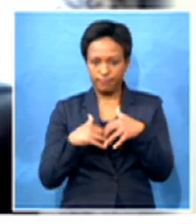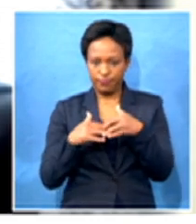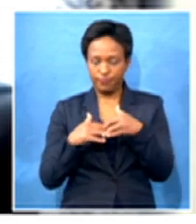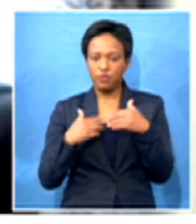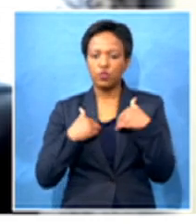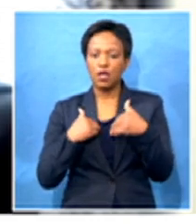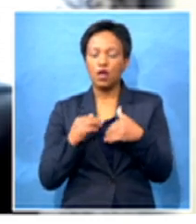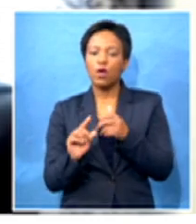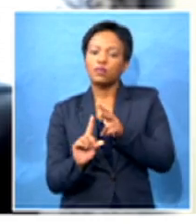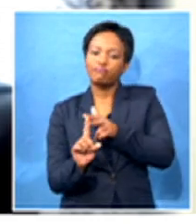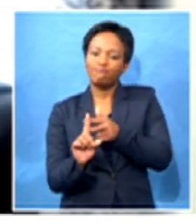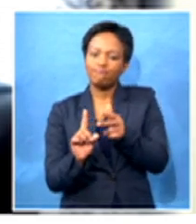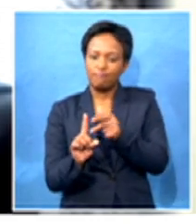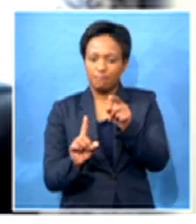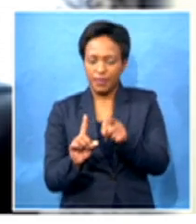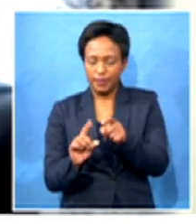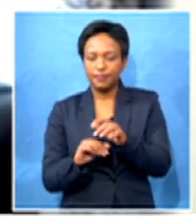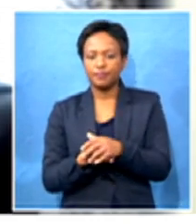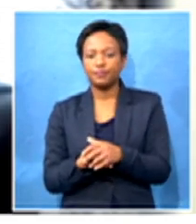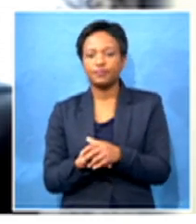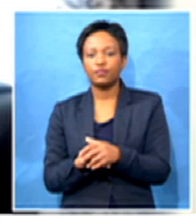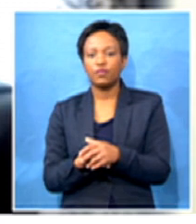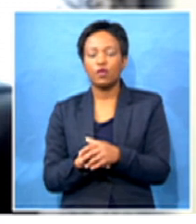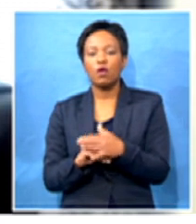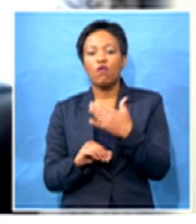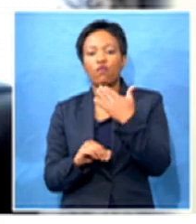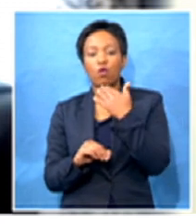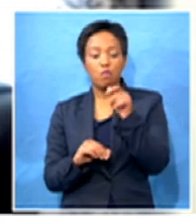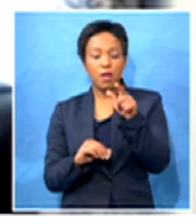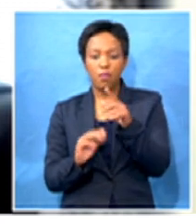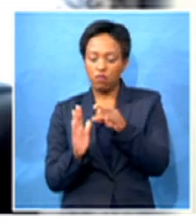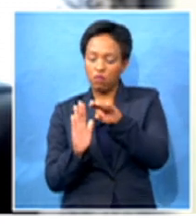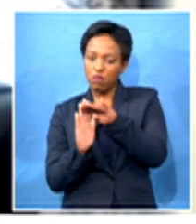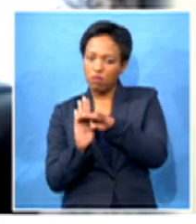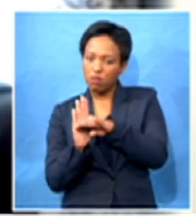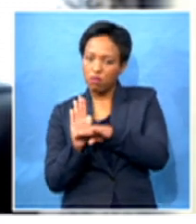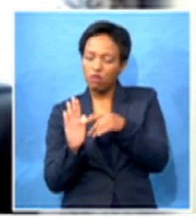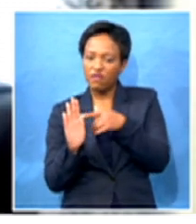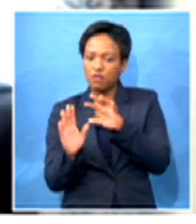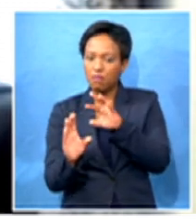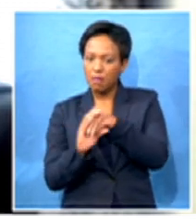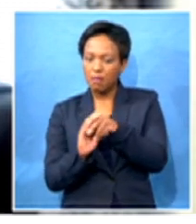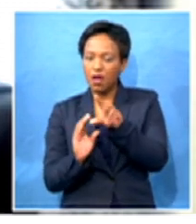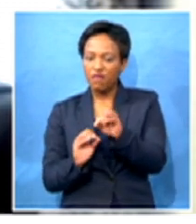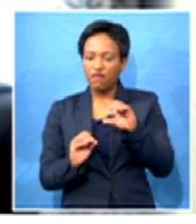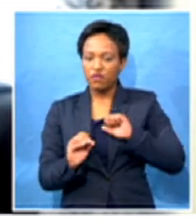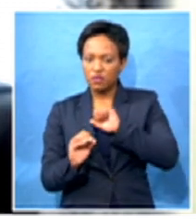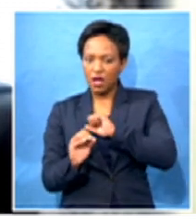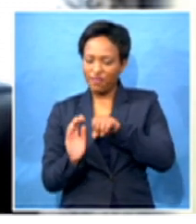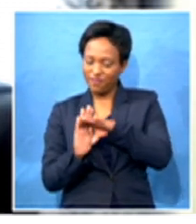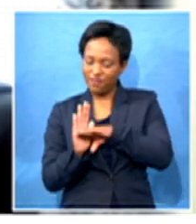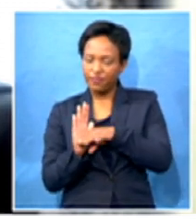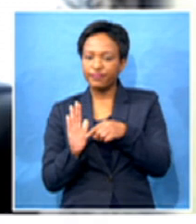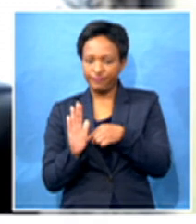processes of the implicated employees. As of